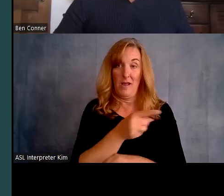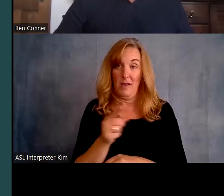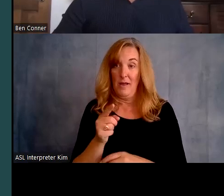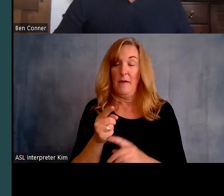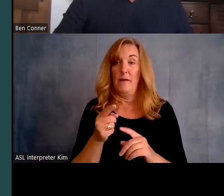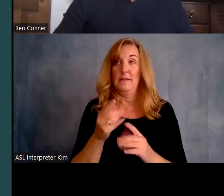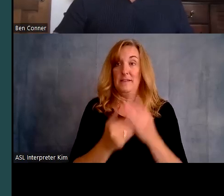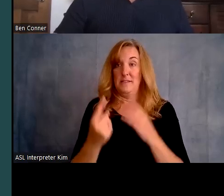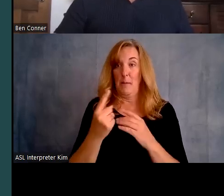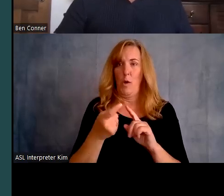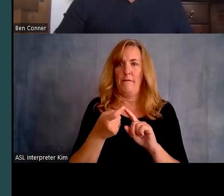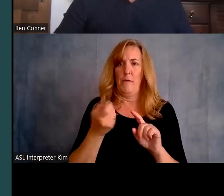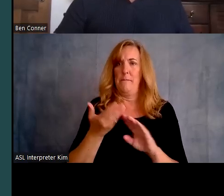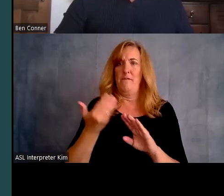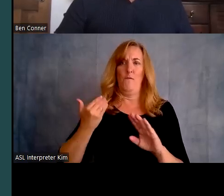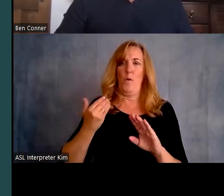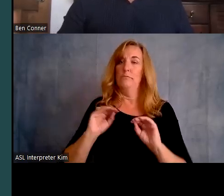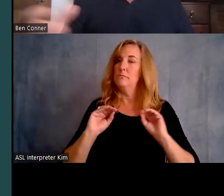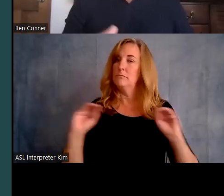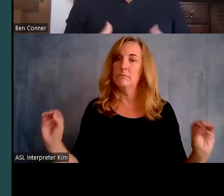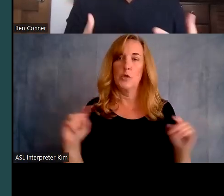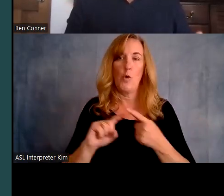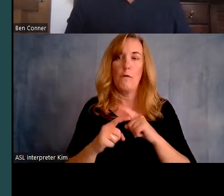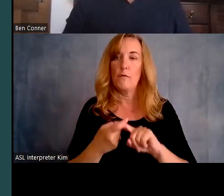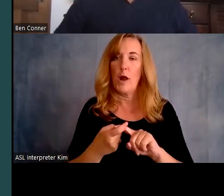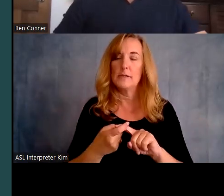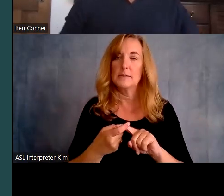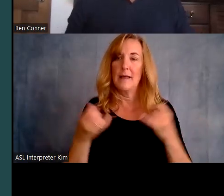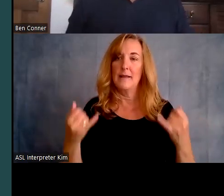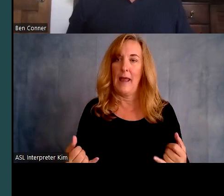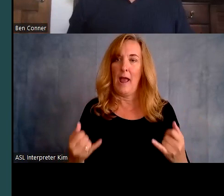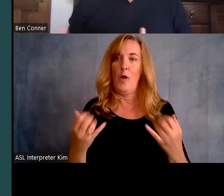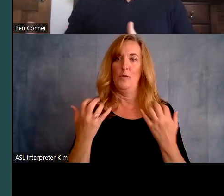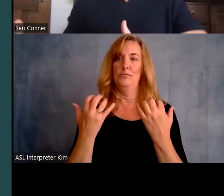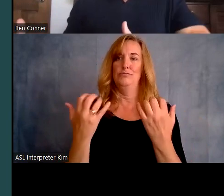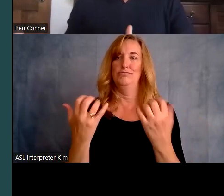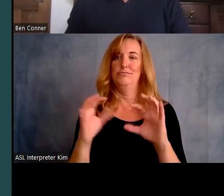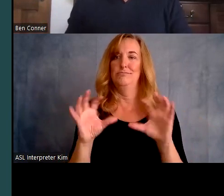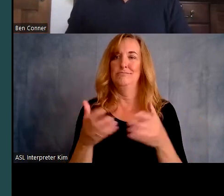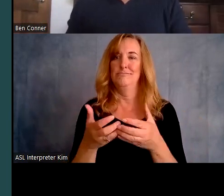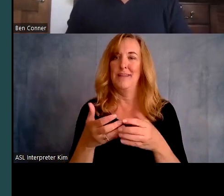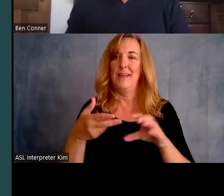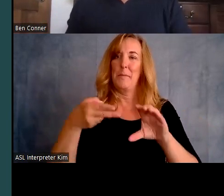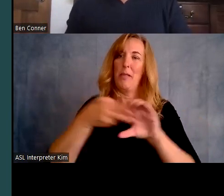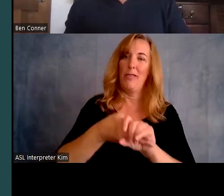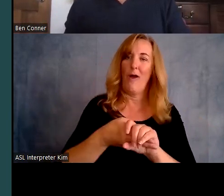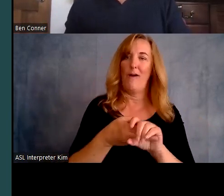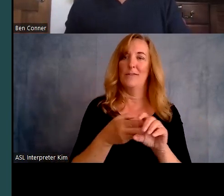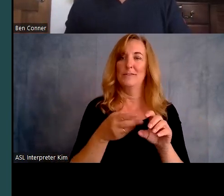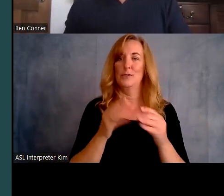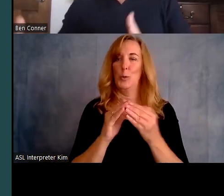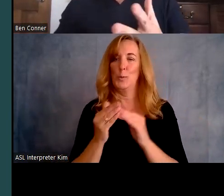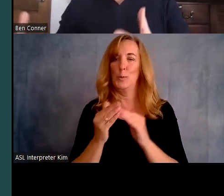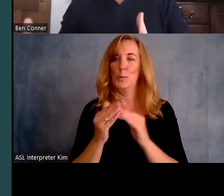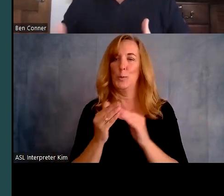previous years had had no friends now has a community of belonging, someone who thought he had no gifts because he didn't have a place